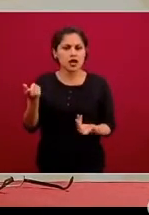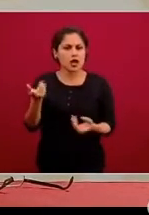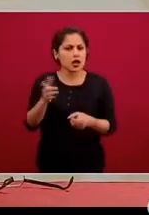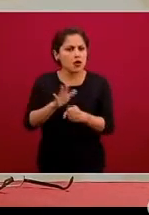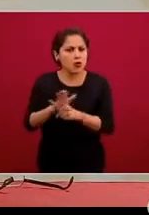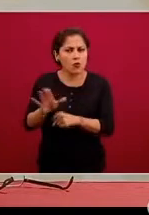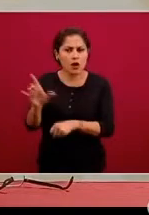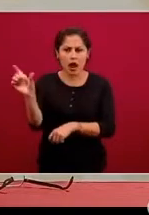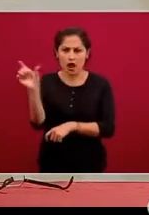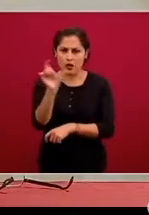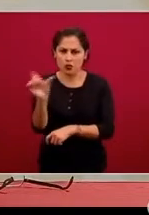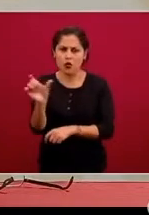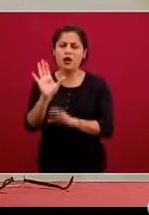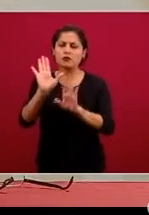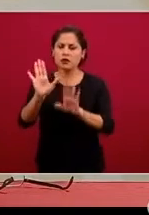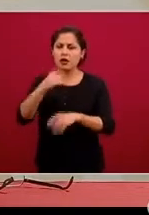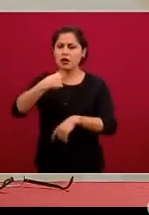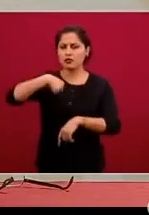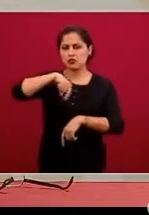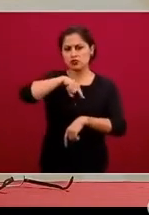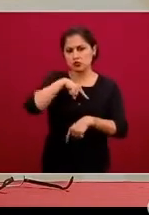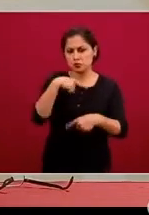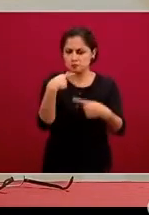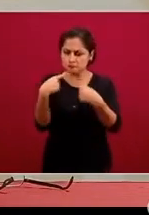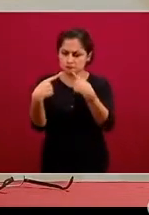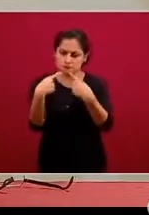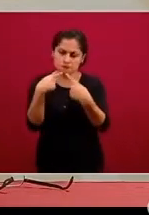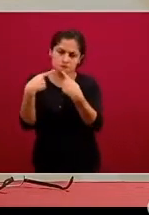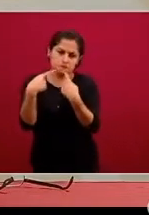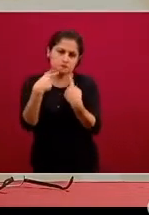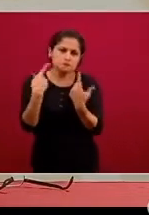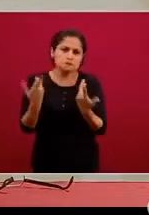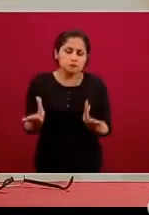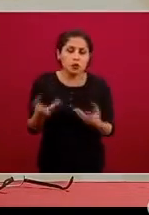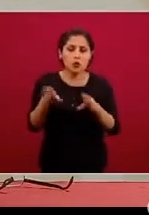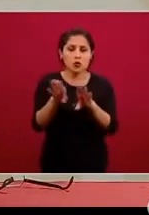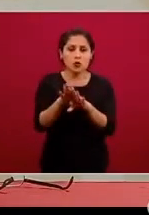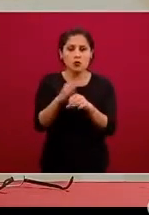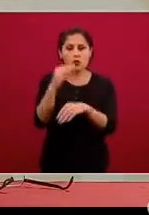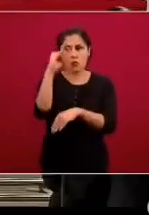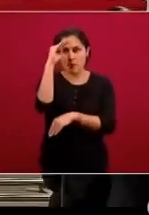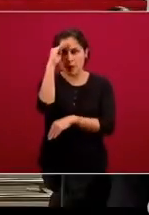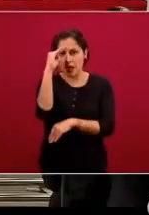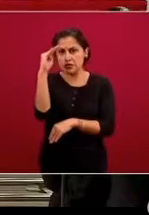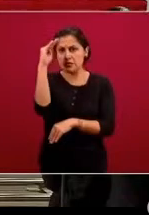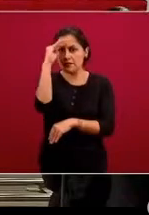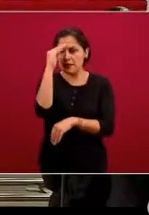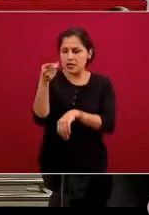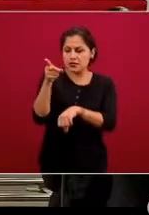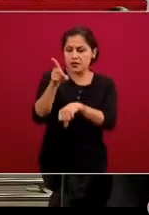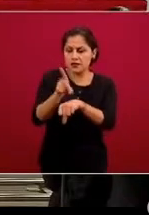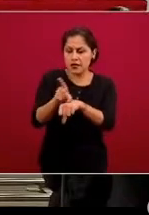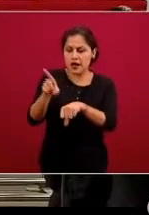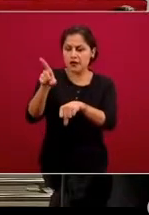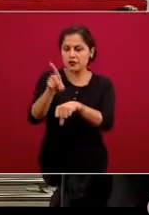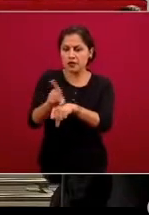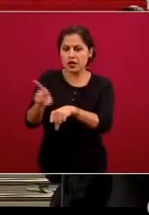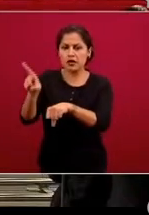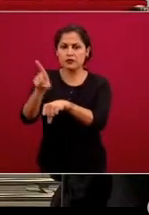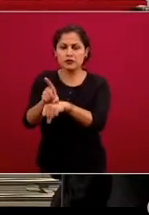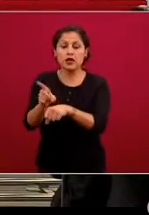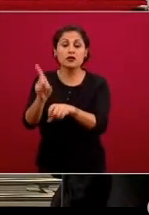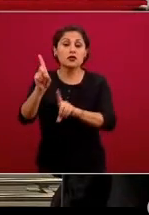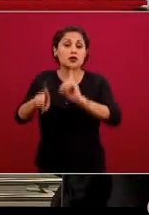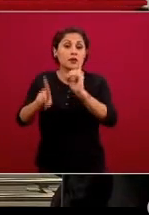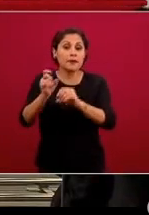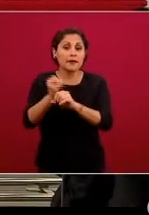and the well-being of our nation. Now, where is that limit? This limit has to be